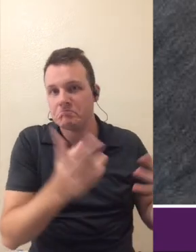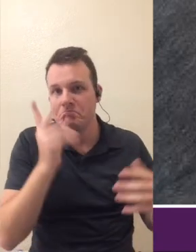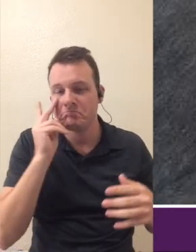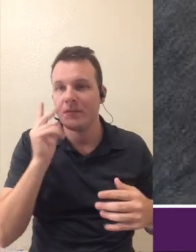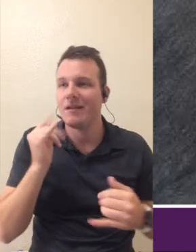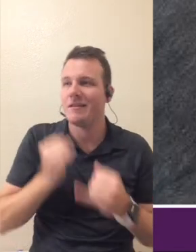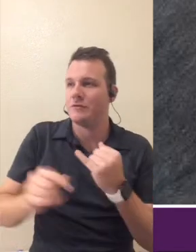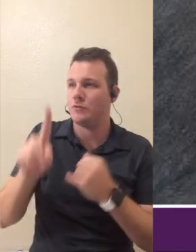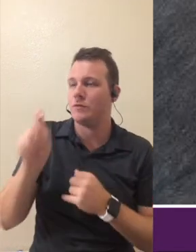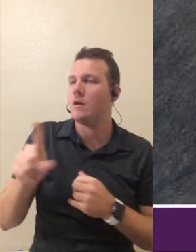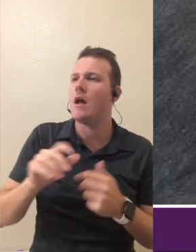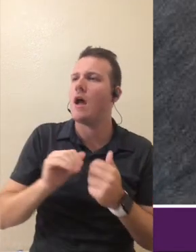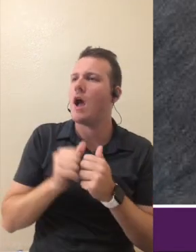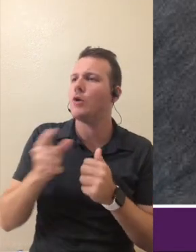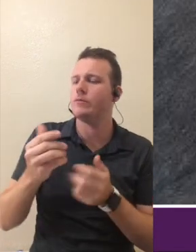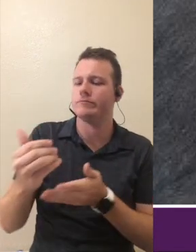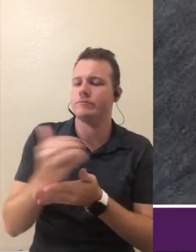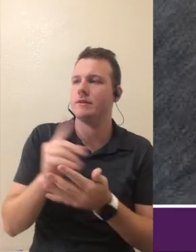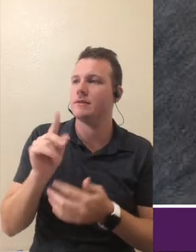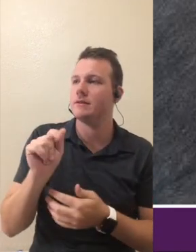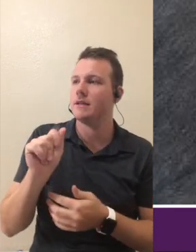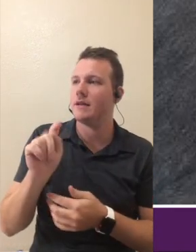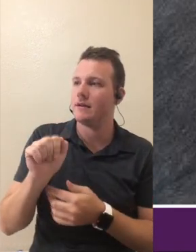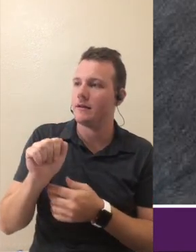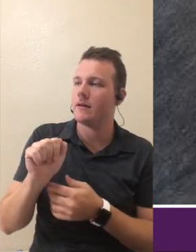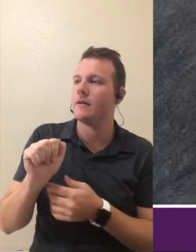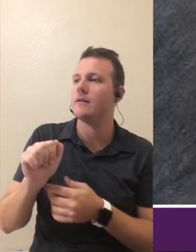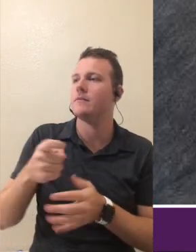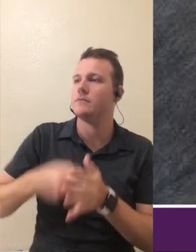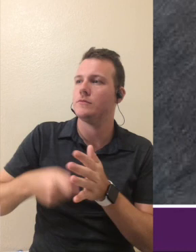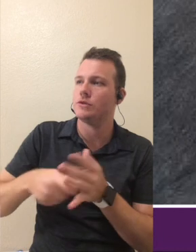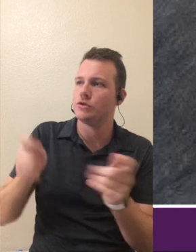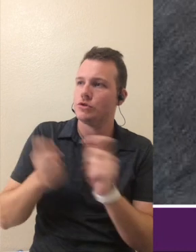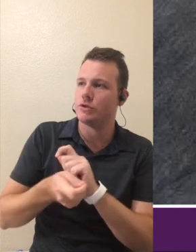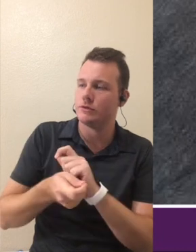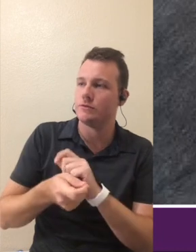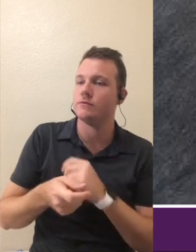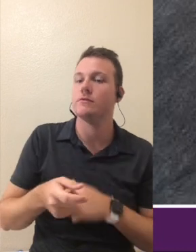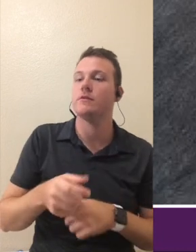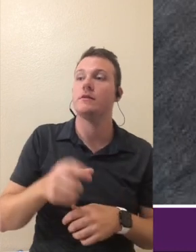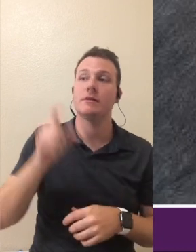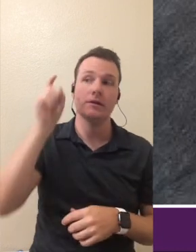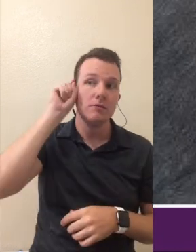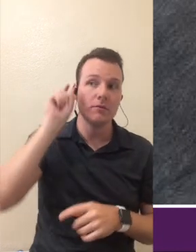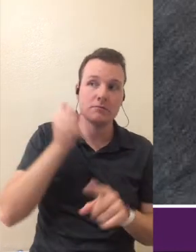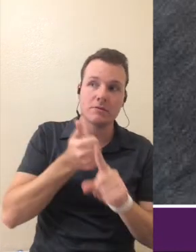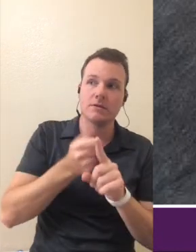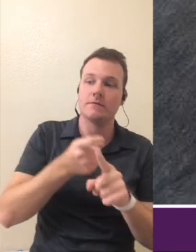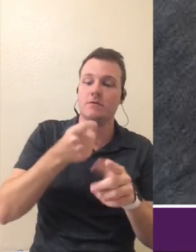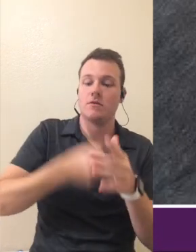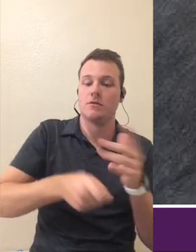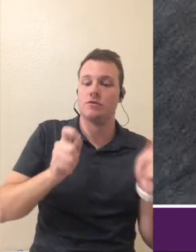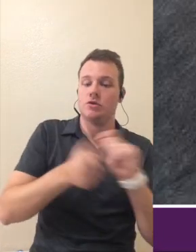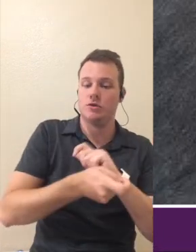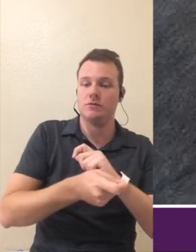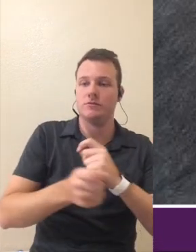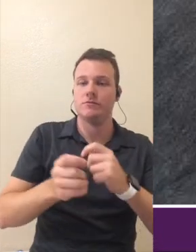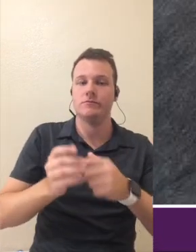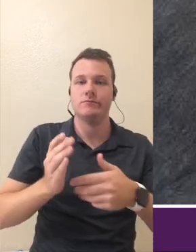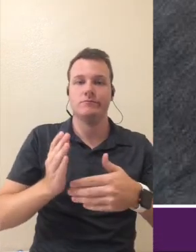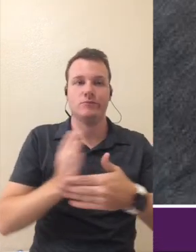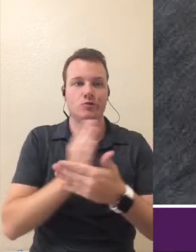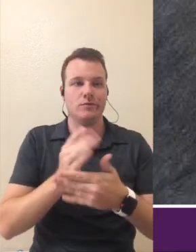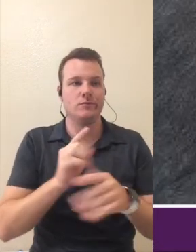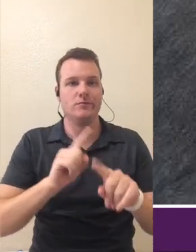the queue. How do you collect data on price changes, and is changing the cost of the hearing aids